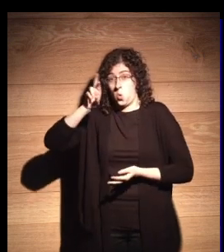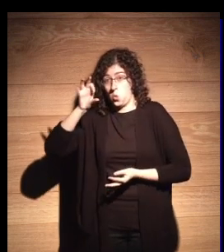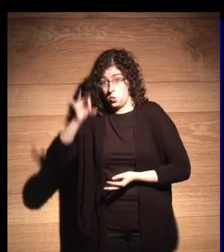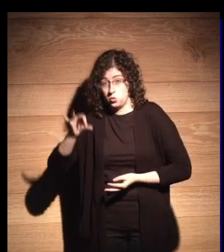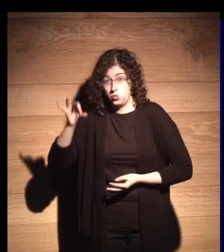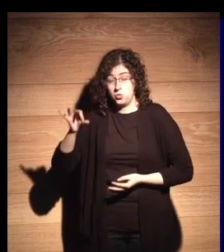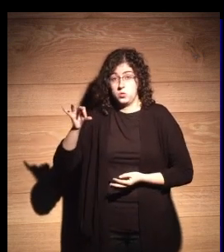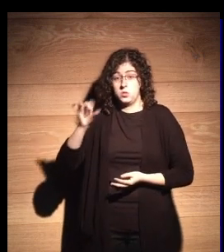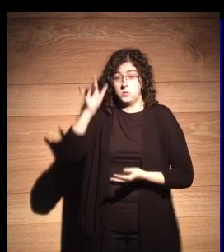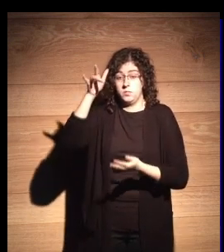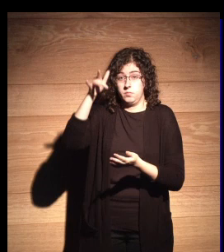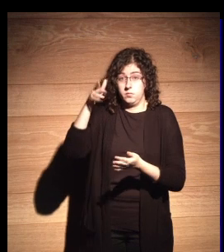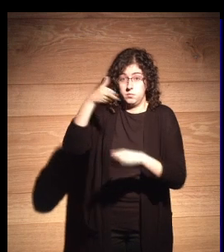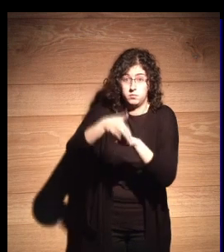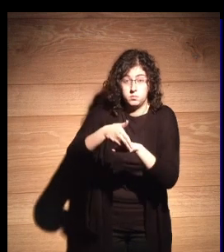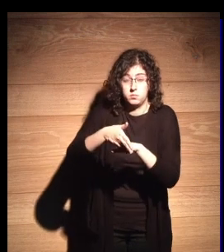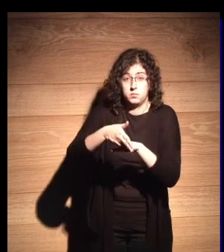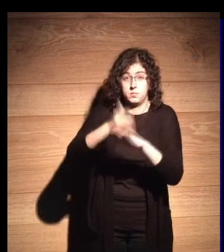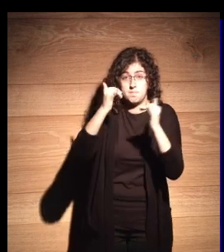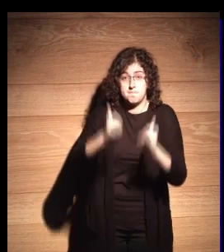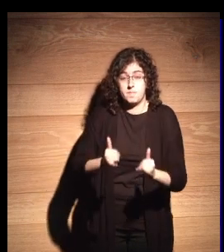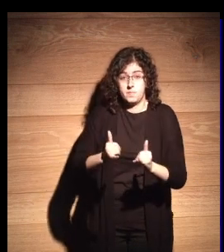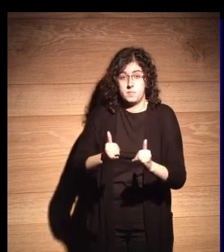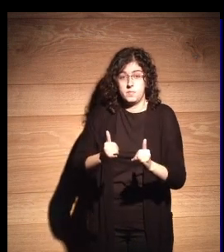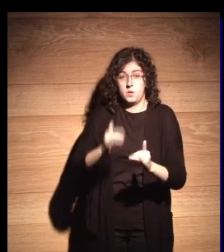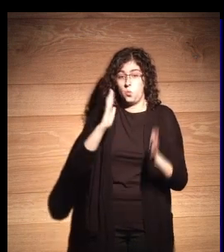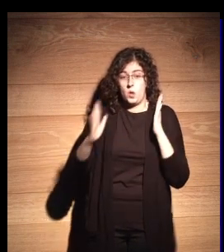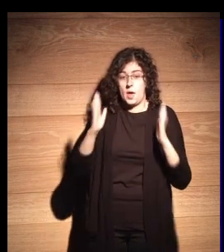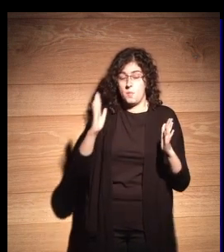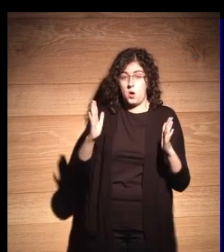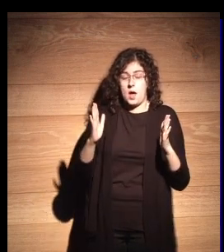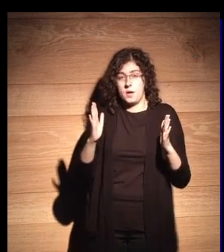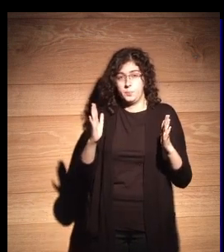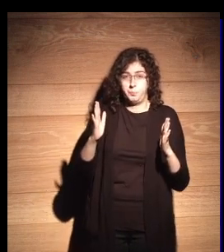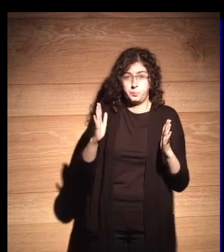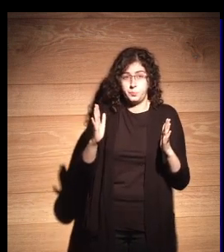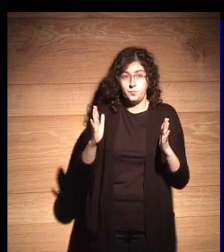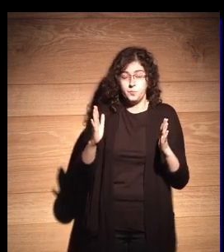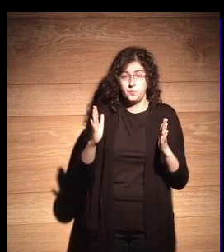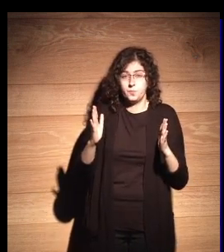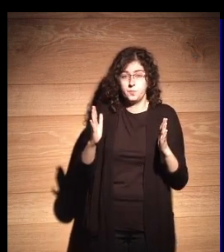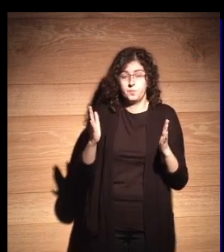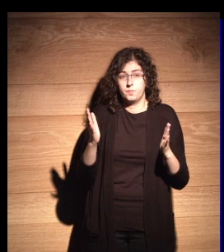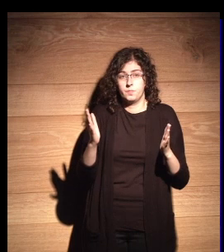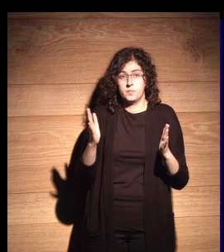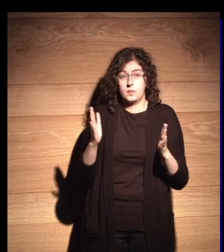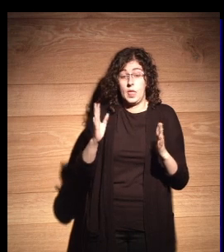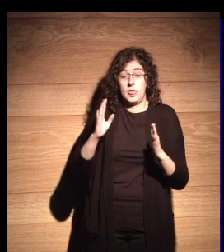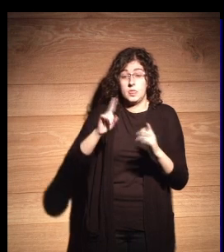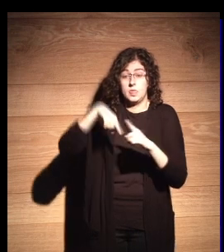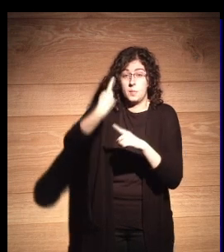sort of, reason and whatnot. As time went on, it became much more politicized,